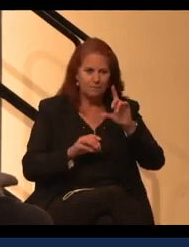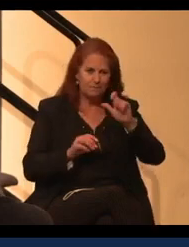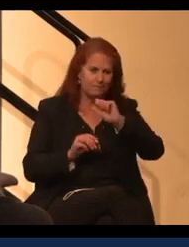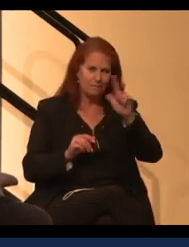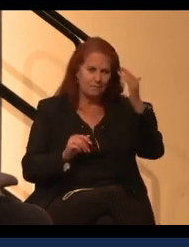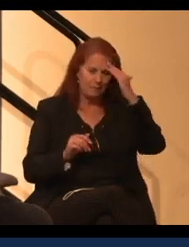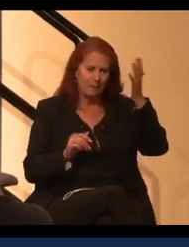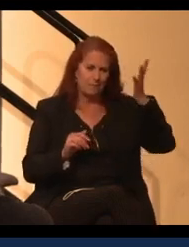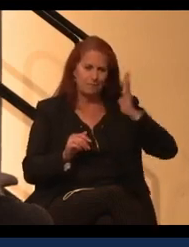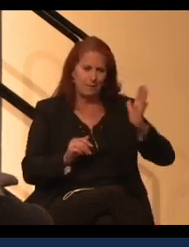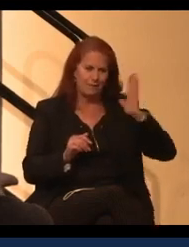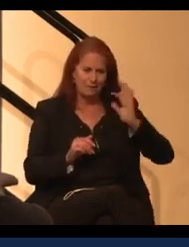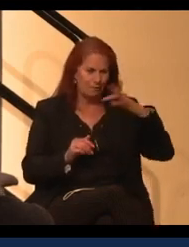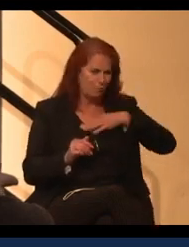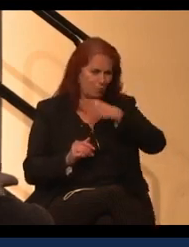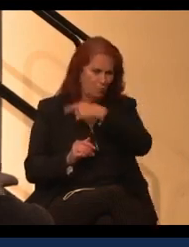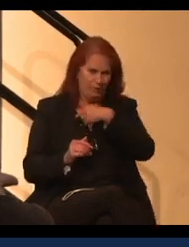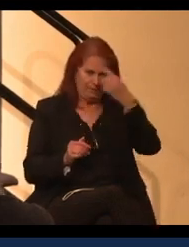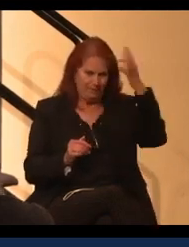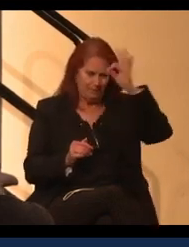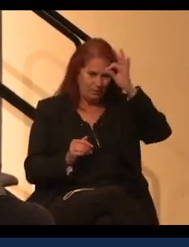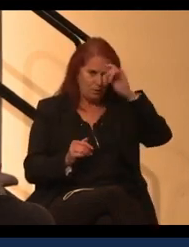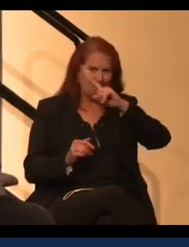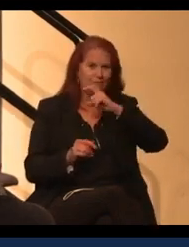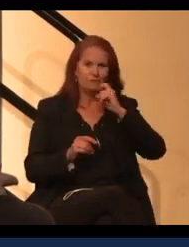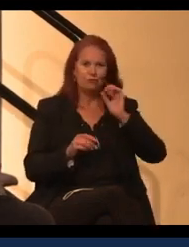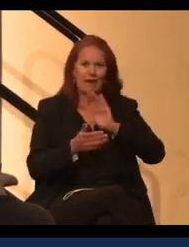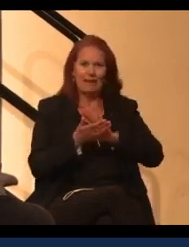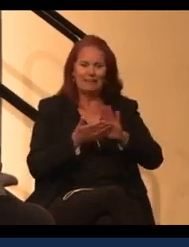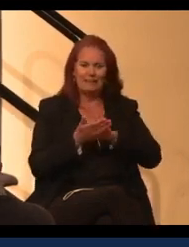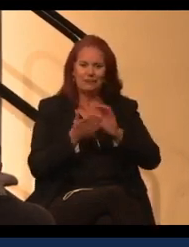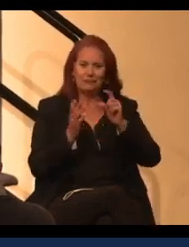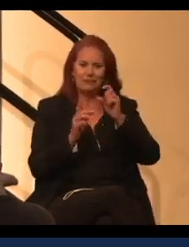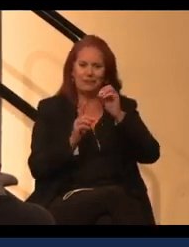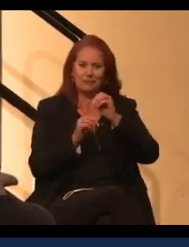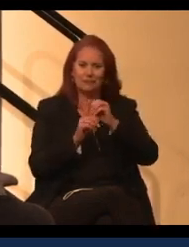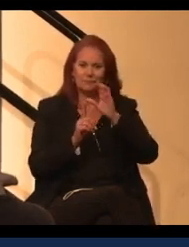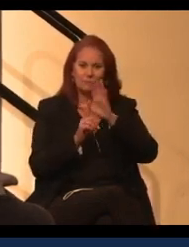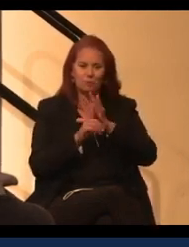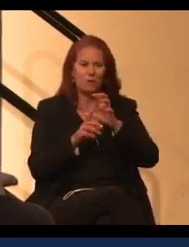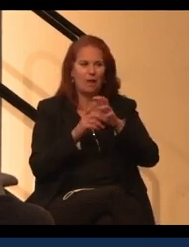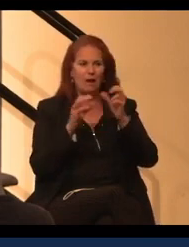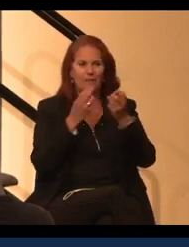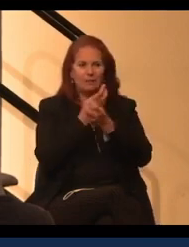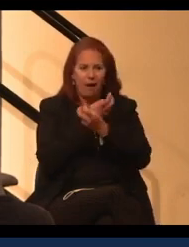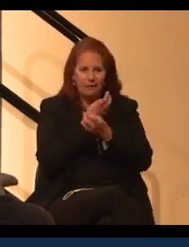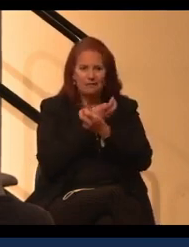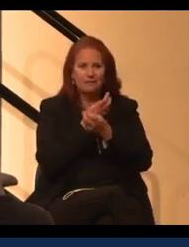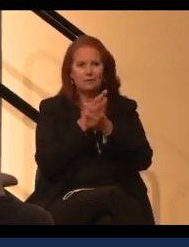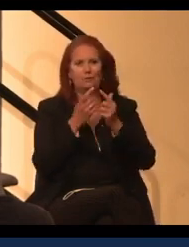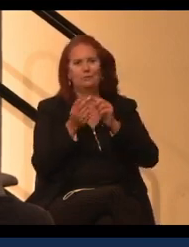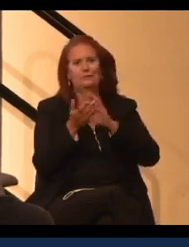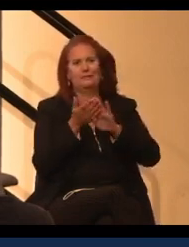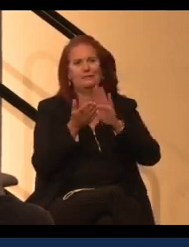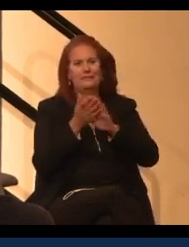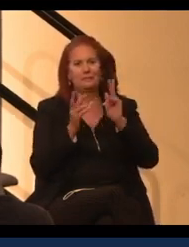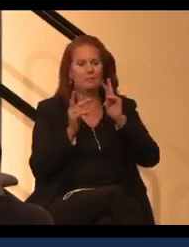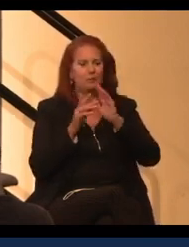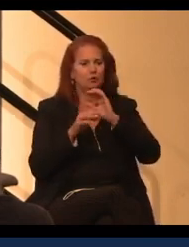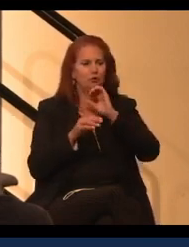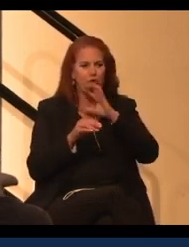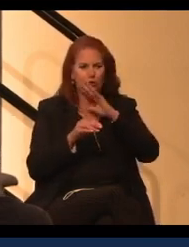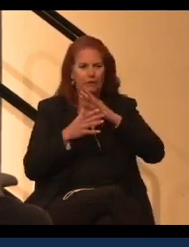know, back then we didn't know, but dry cleaning, you're exposed to a lot of toxins and things to clean people's dirty